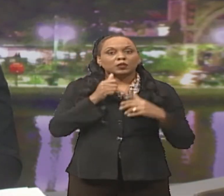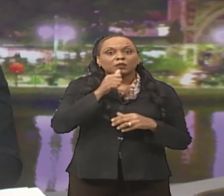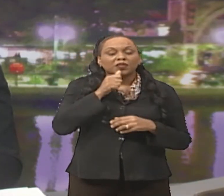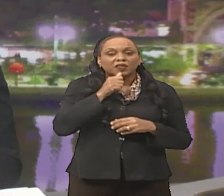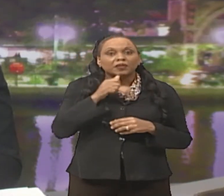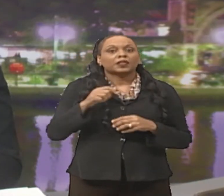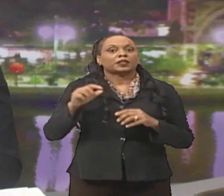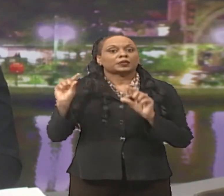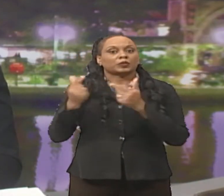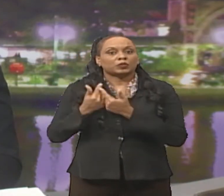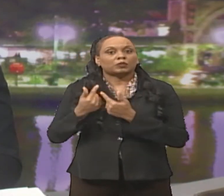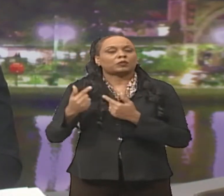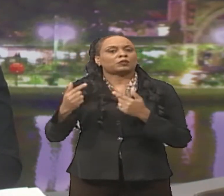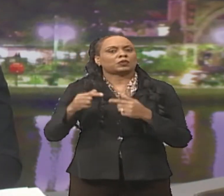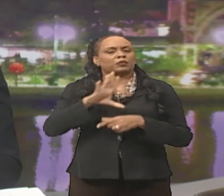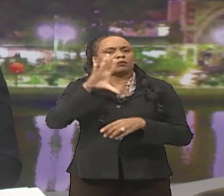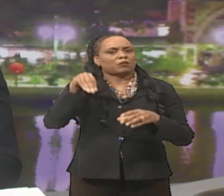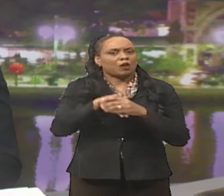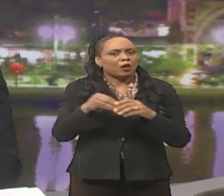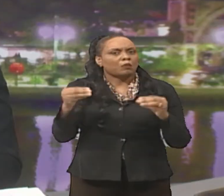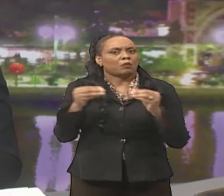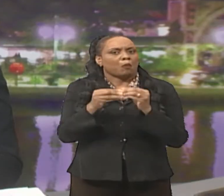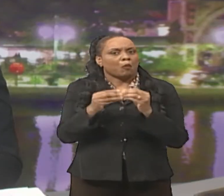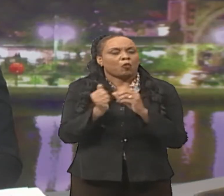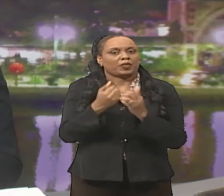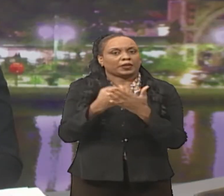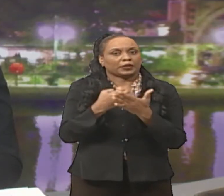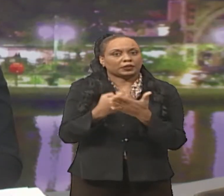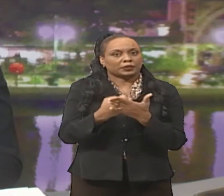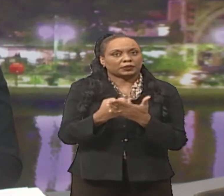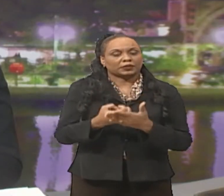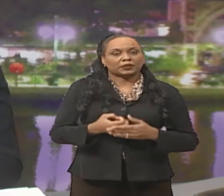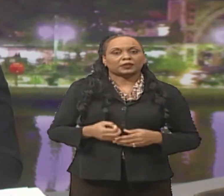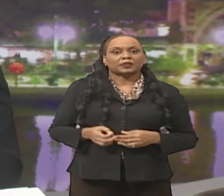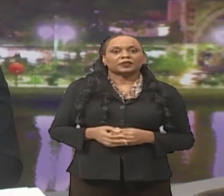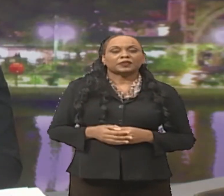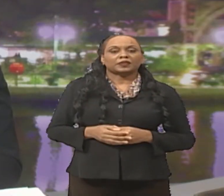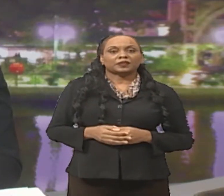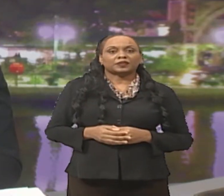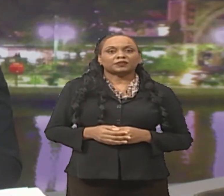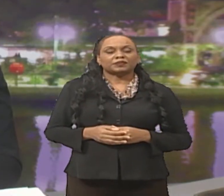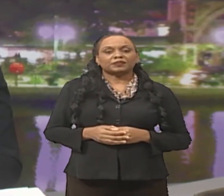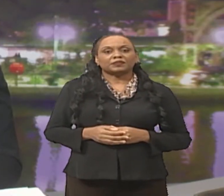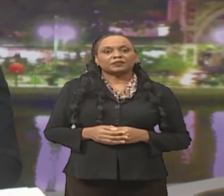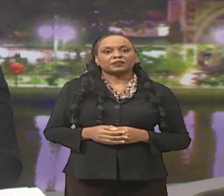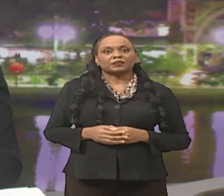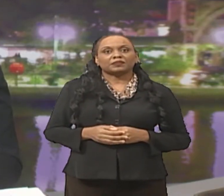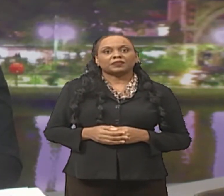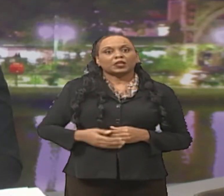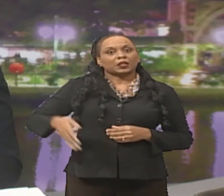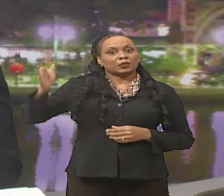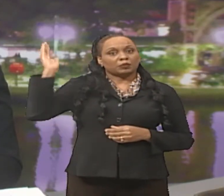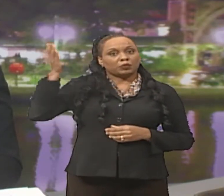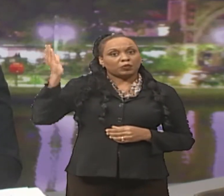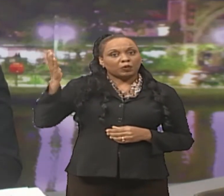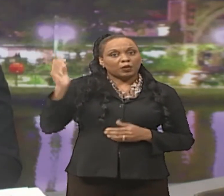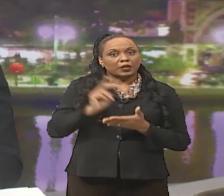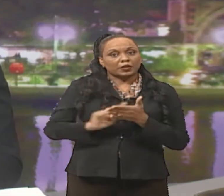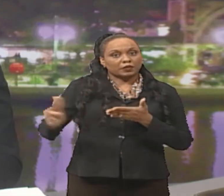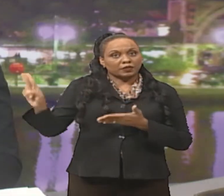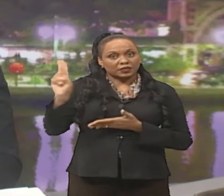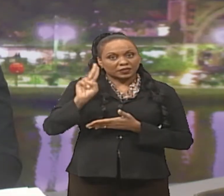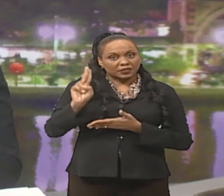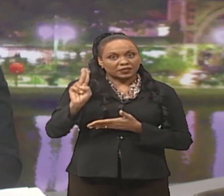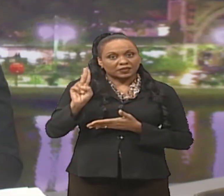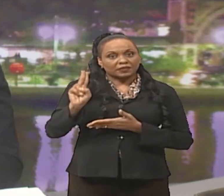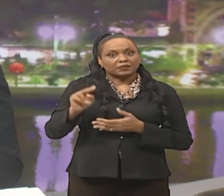sector to play a greater role in the economy. He was responding to questions from the public after delivering a public lecture at the University of